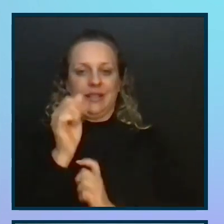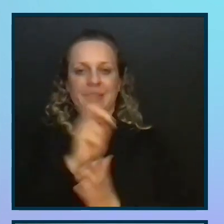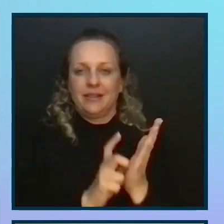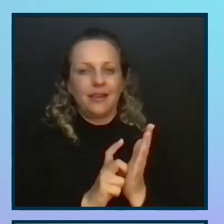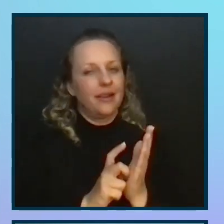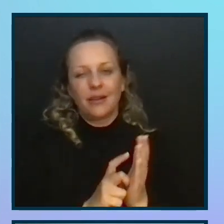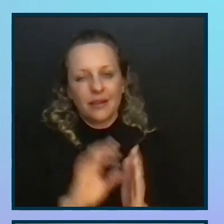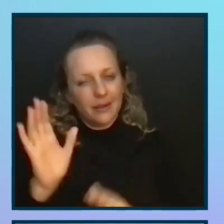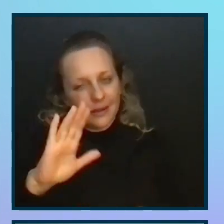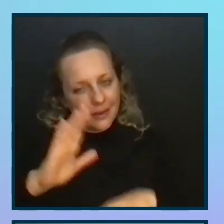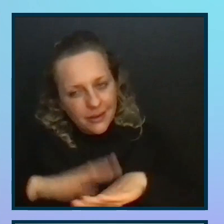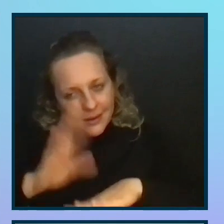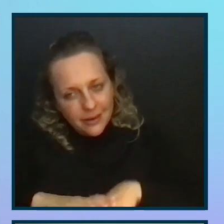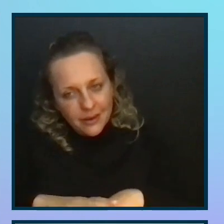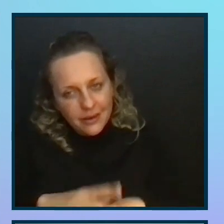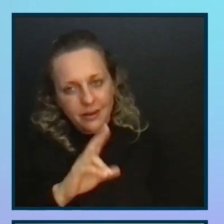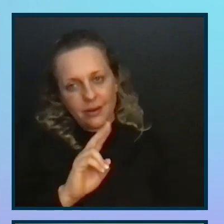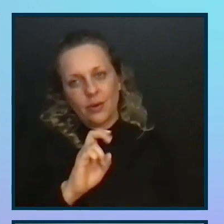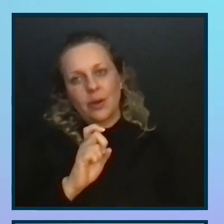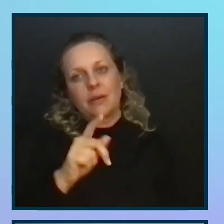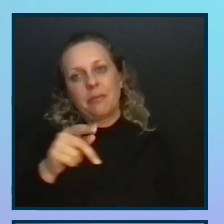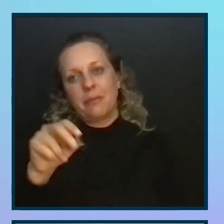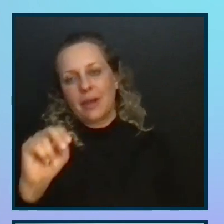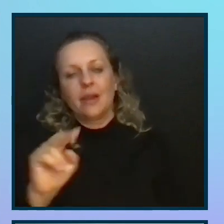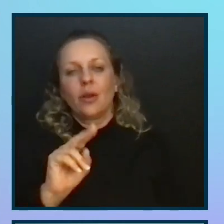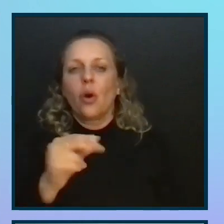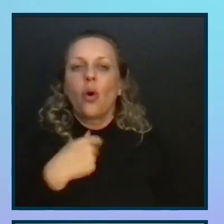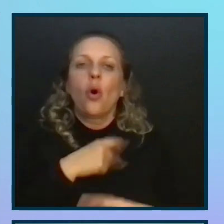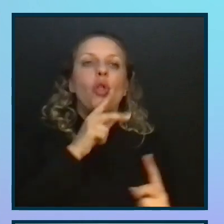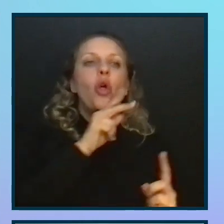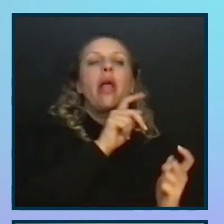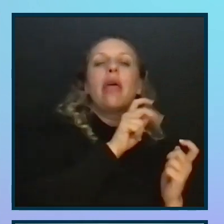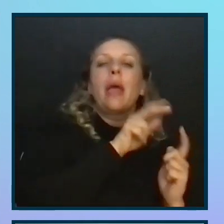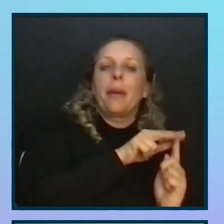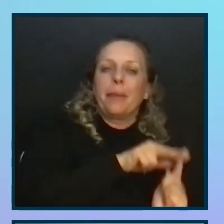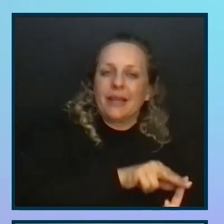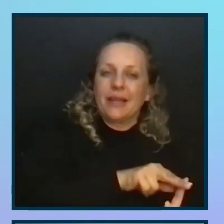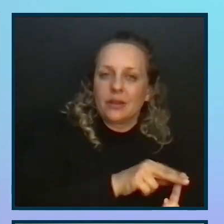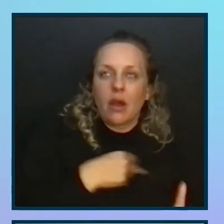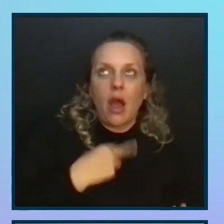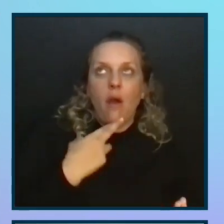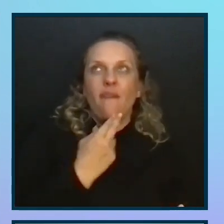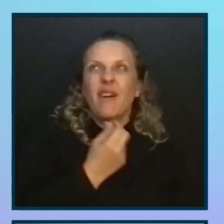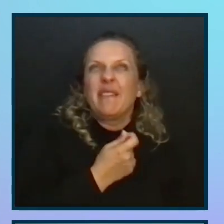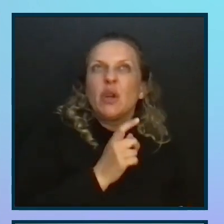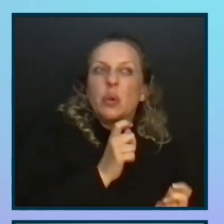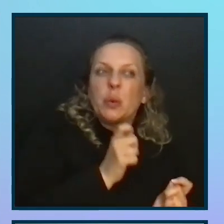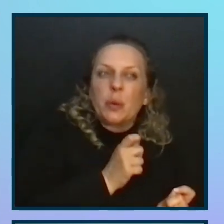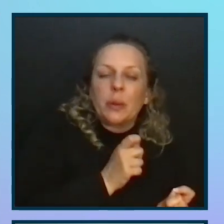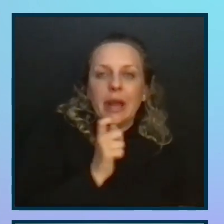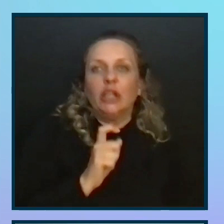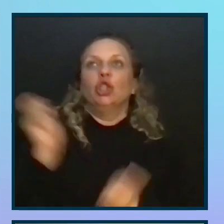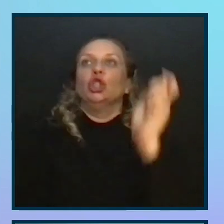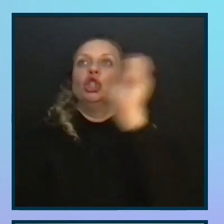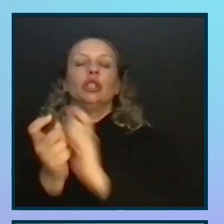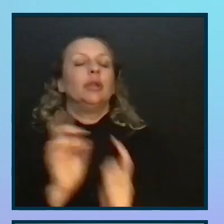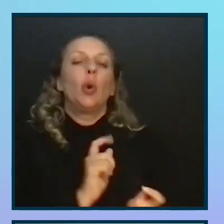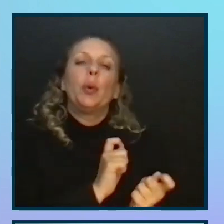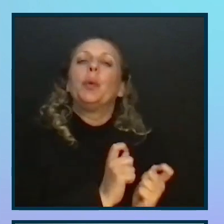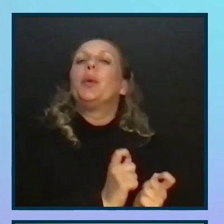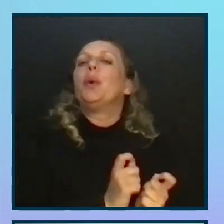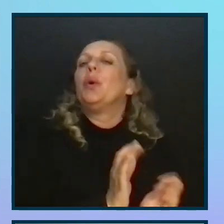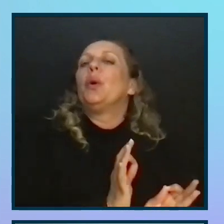really not going to be making changes to the UX pin during this. We're going to be making changes to the implementation. Hopefully very few or none, but who knows?